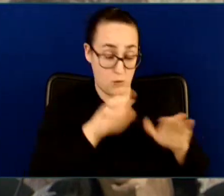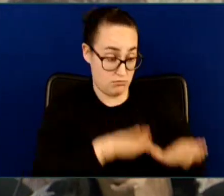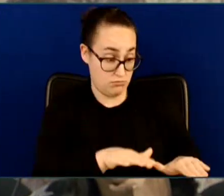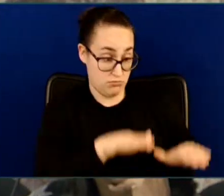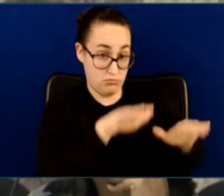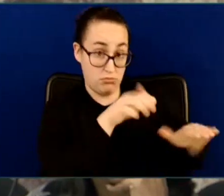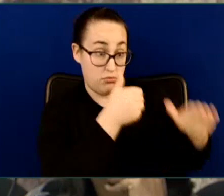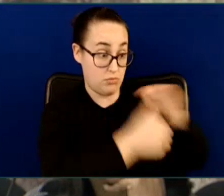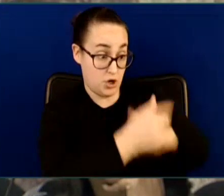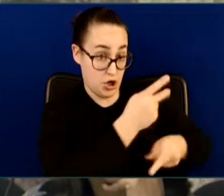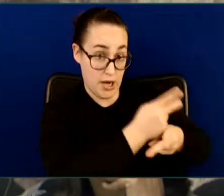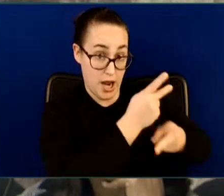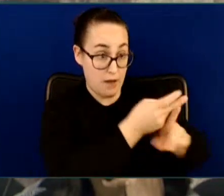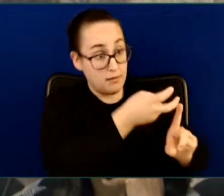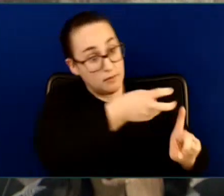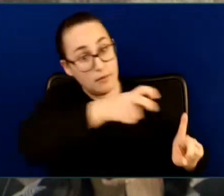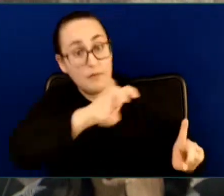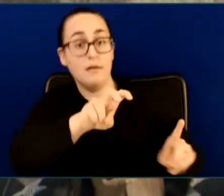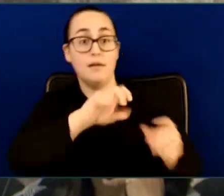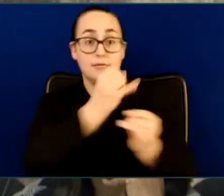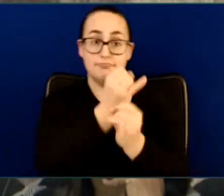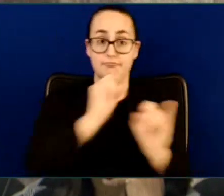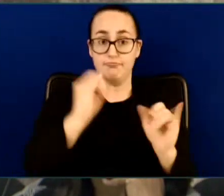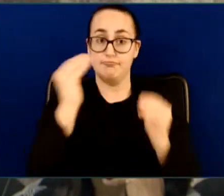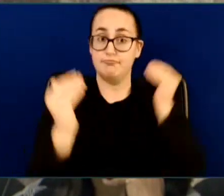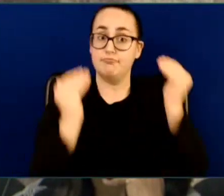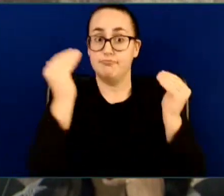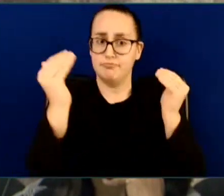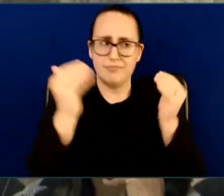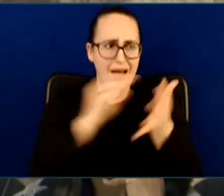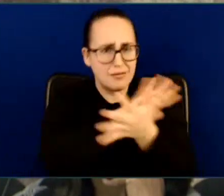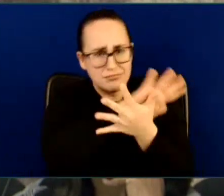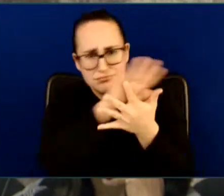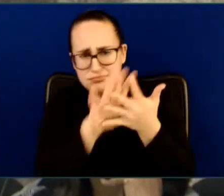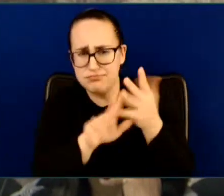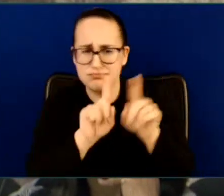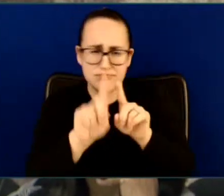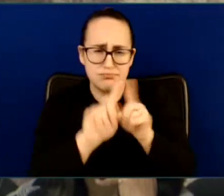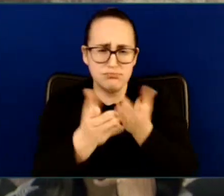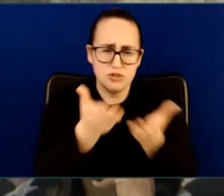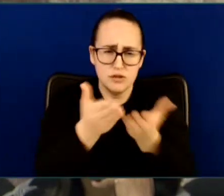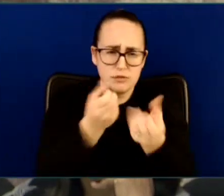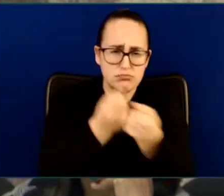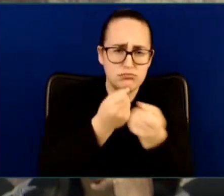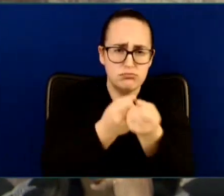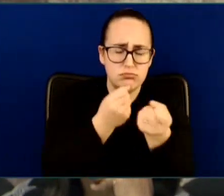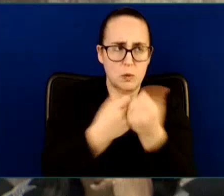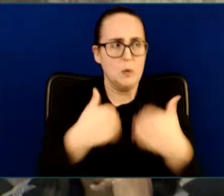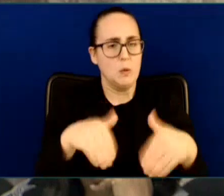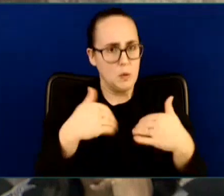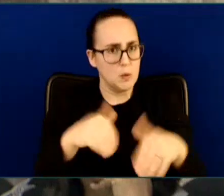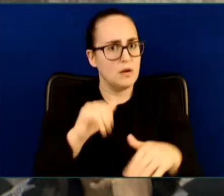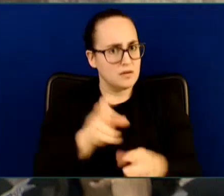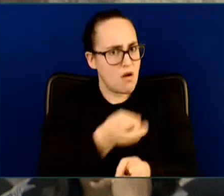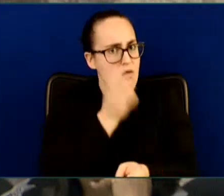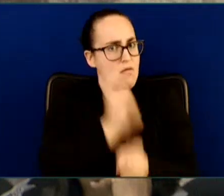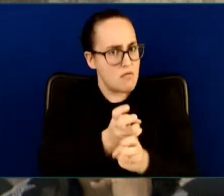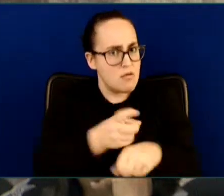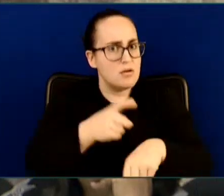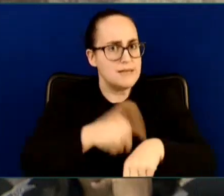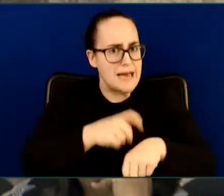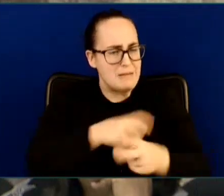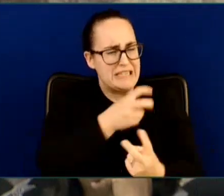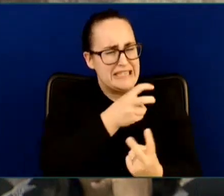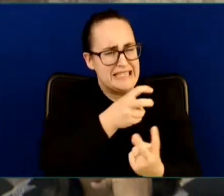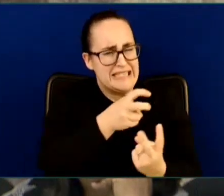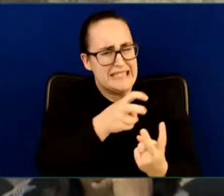into independence with a whole suite of services, because we know that that's a high-risk time for them to be struggling and